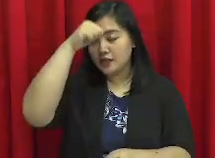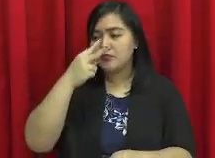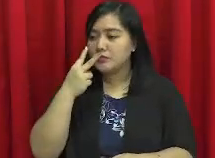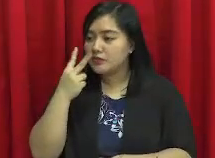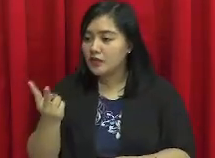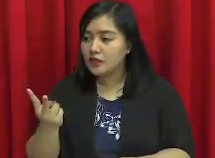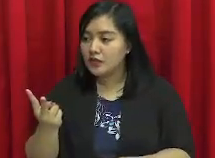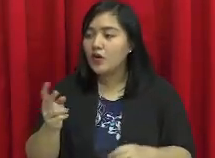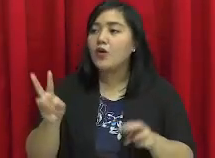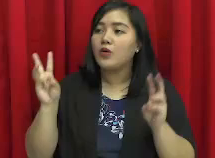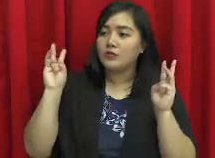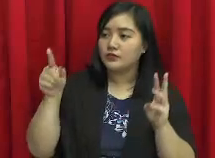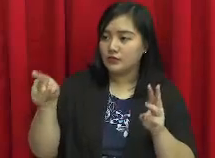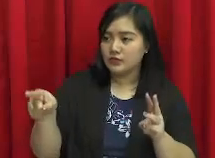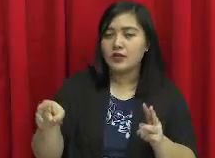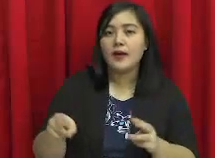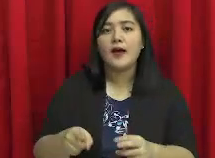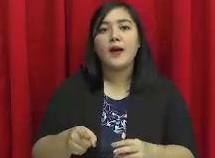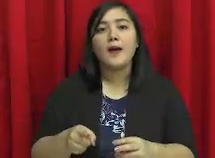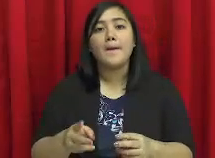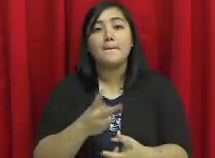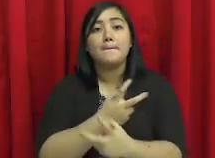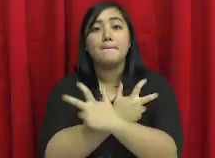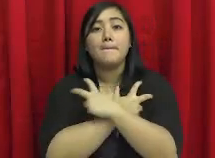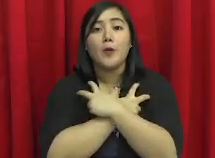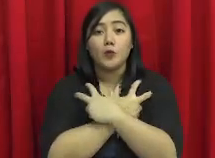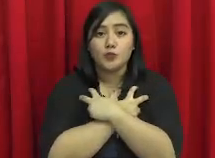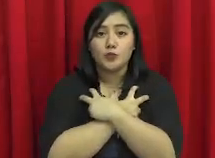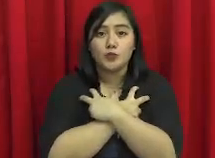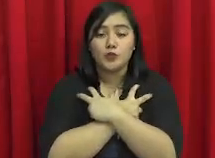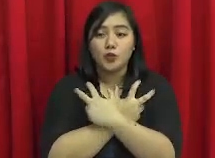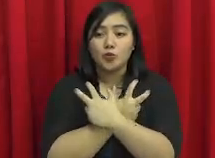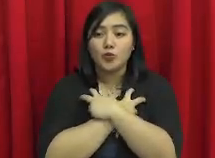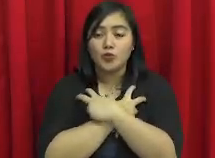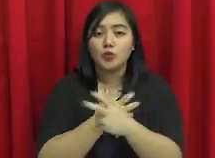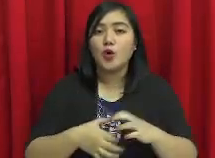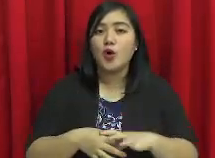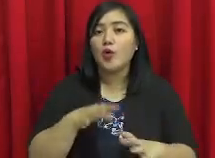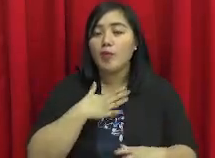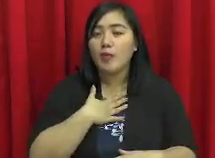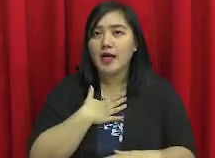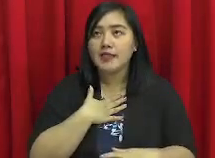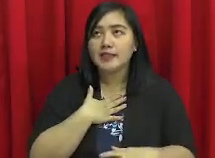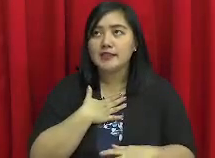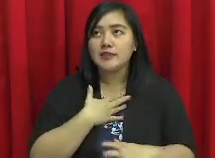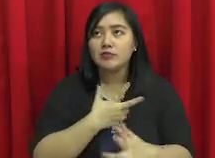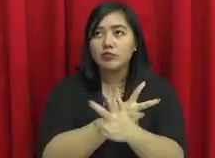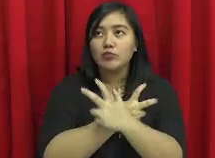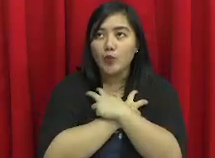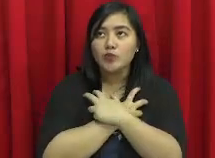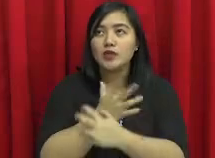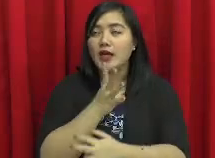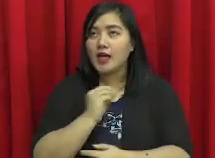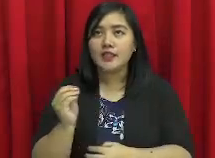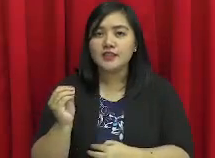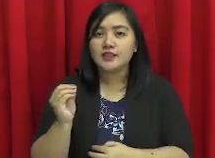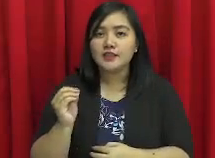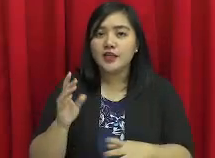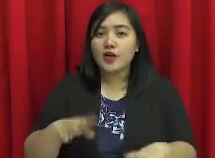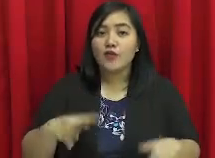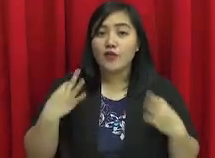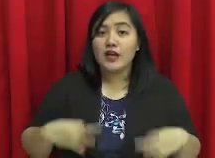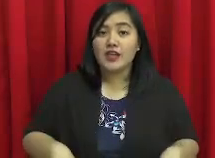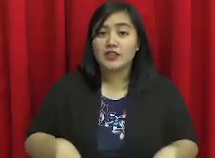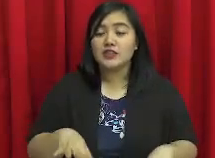Adan? This is now bone of my bones. Grabe yung claim. Yeah. Nakita nyo ba yan? Grabe yung